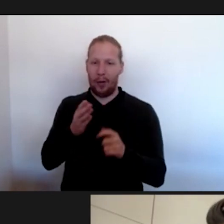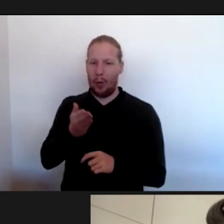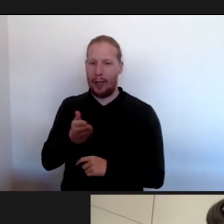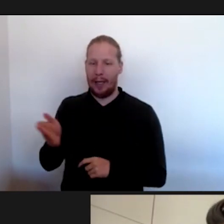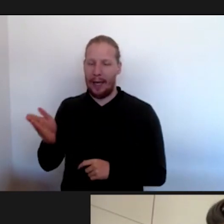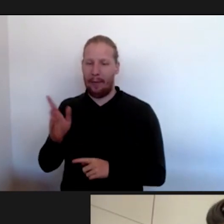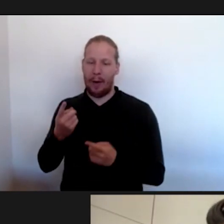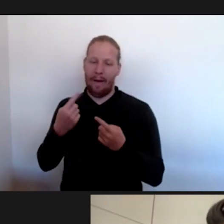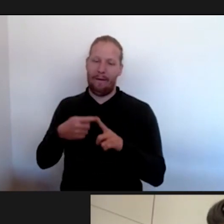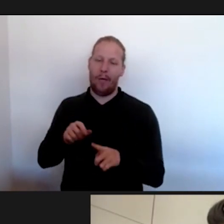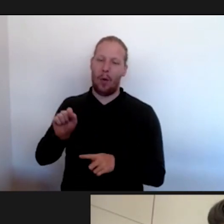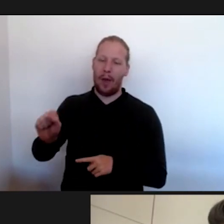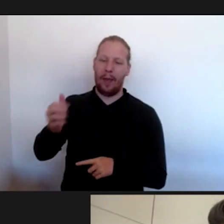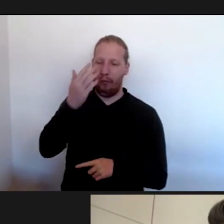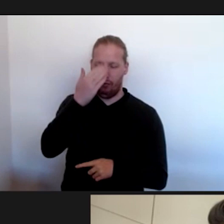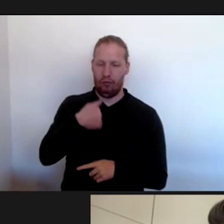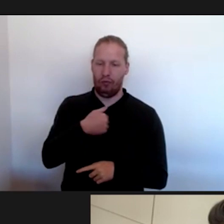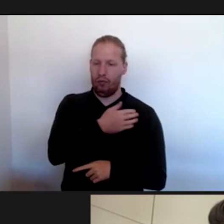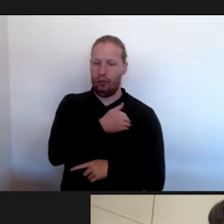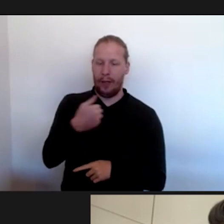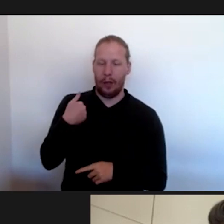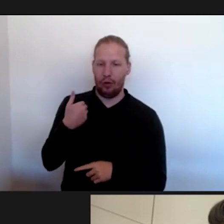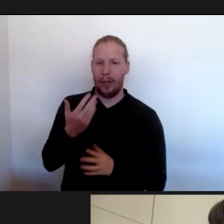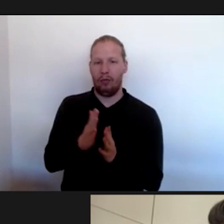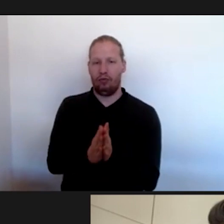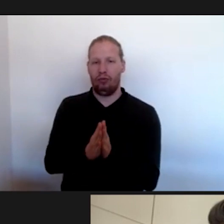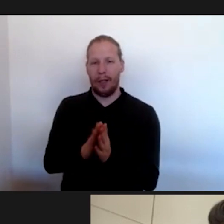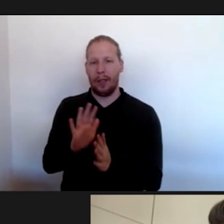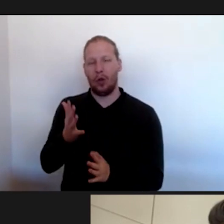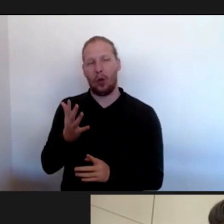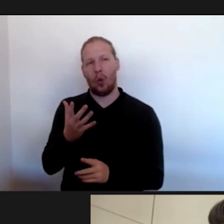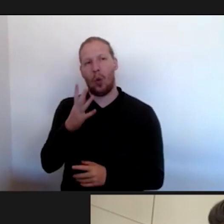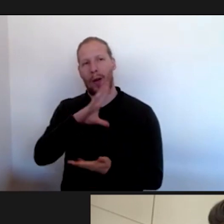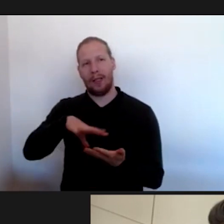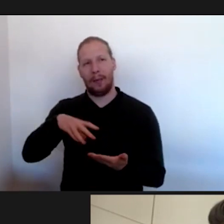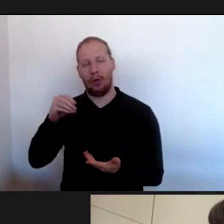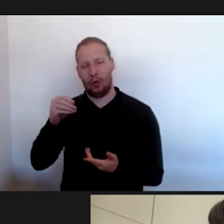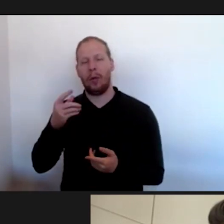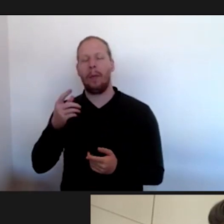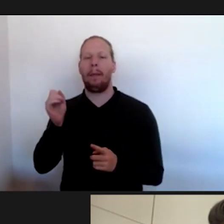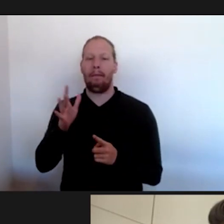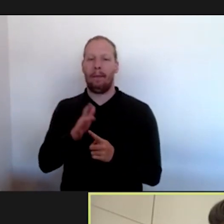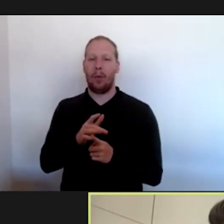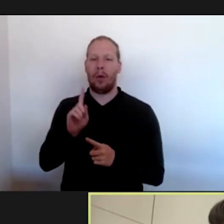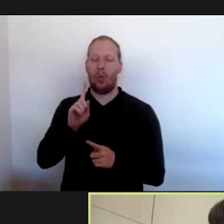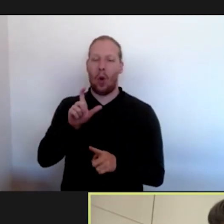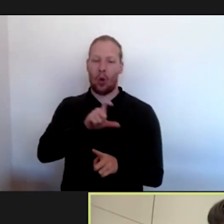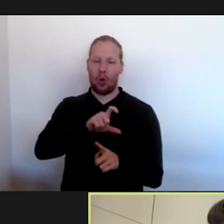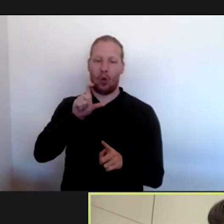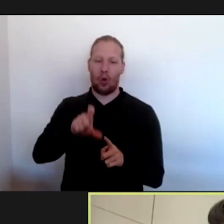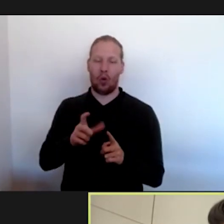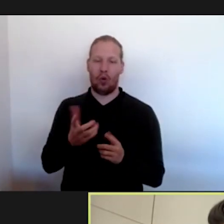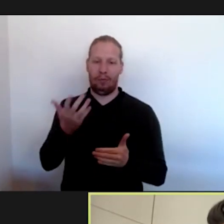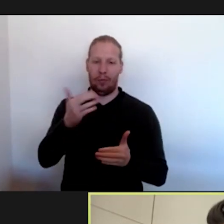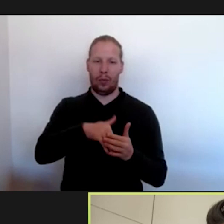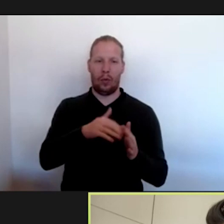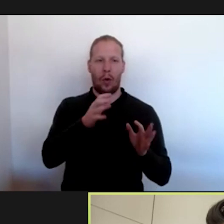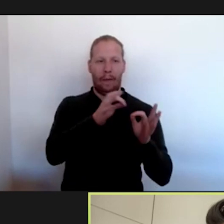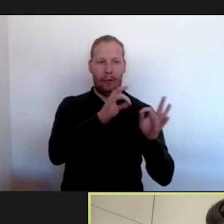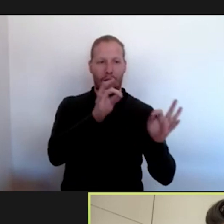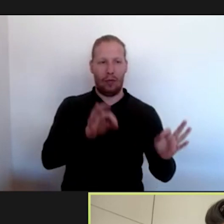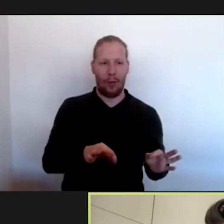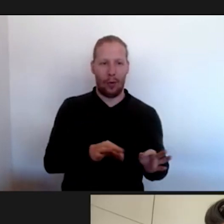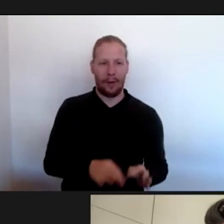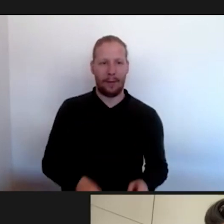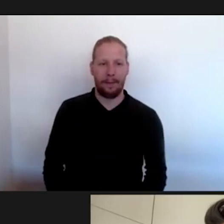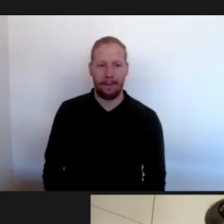belief or something like that. So also thinking about the cultural component in it. Yeah. Cool. Thank you so much. Arif,